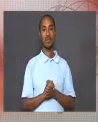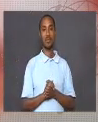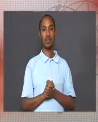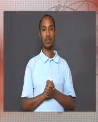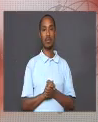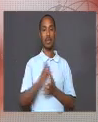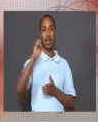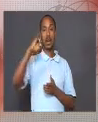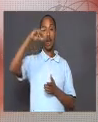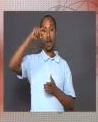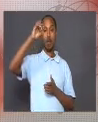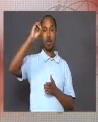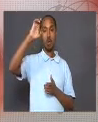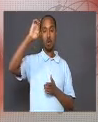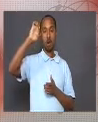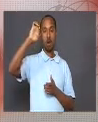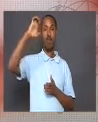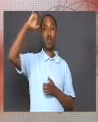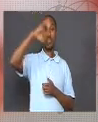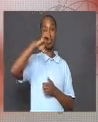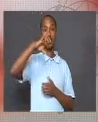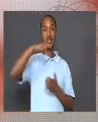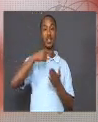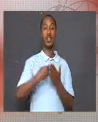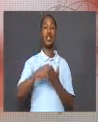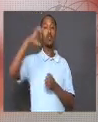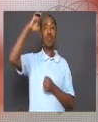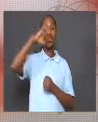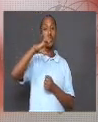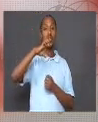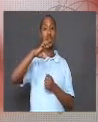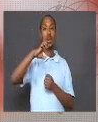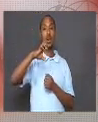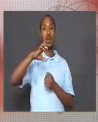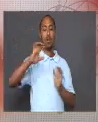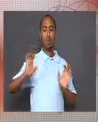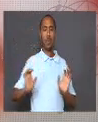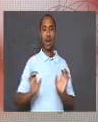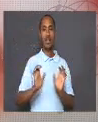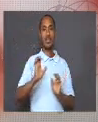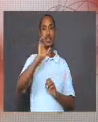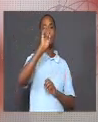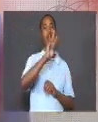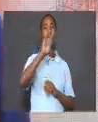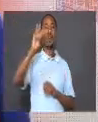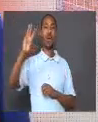Along with dipole-dipole forces, these forces comprise van der Waals